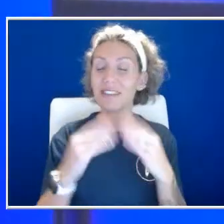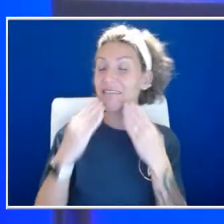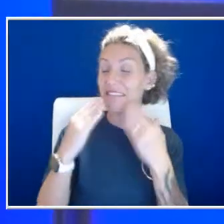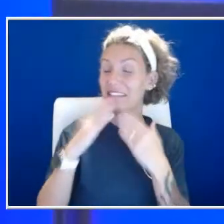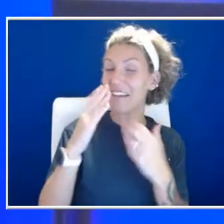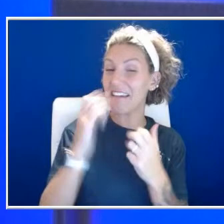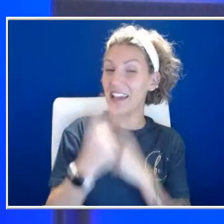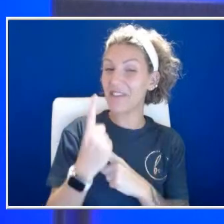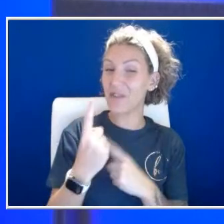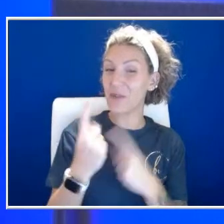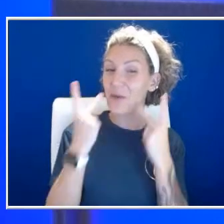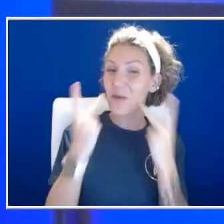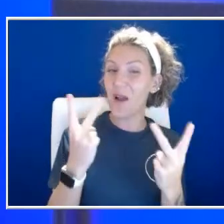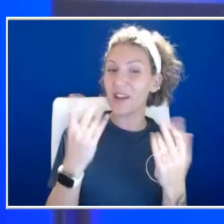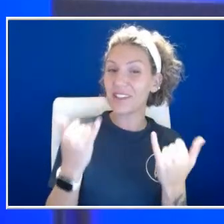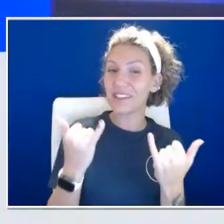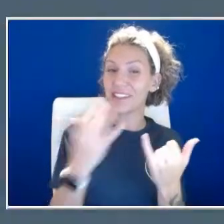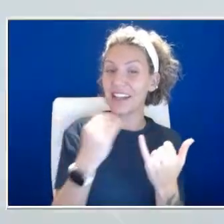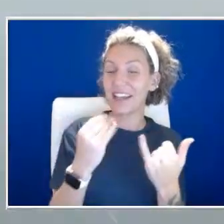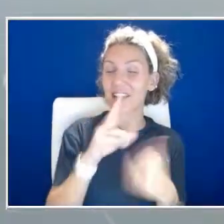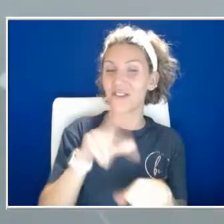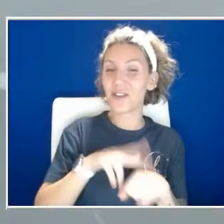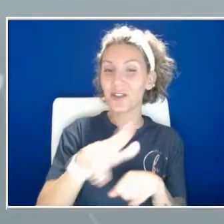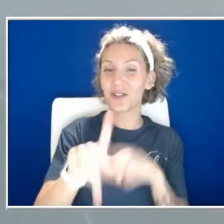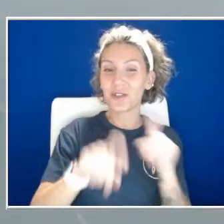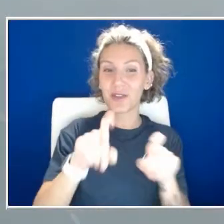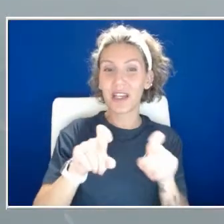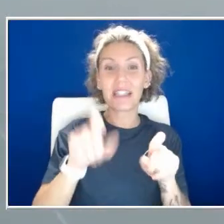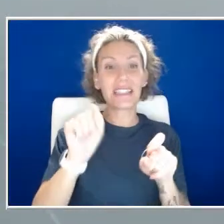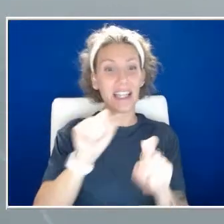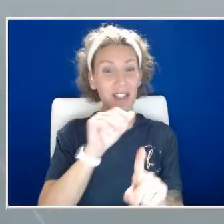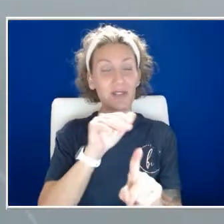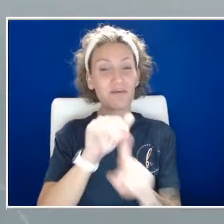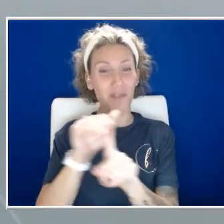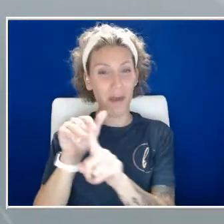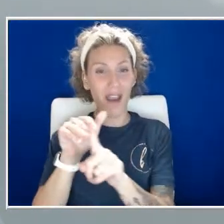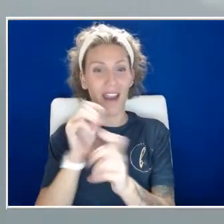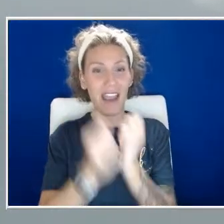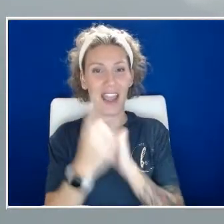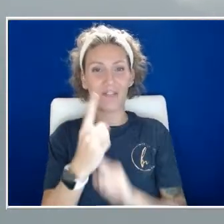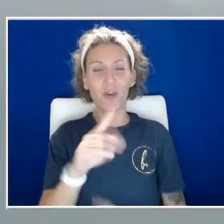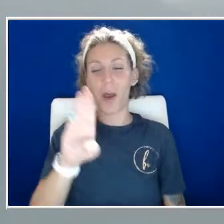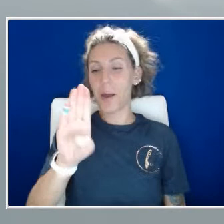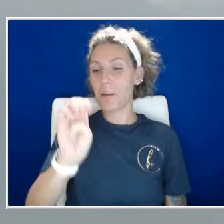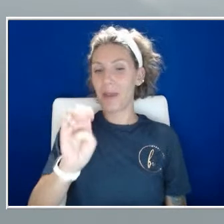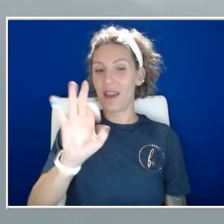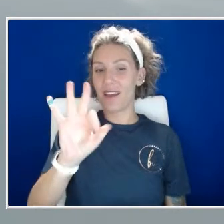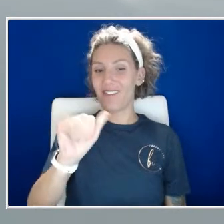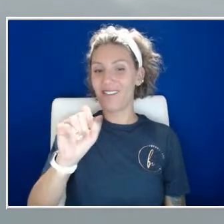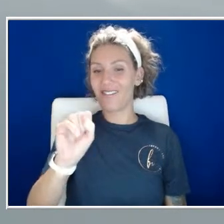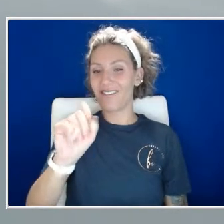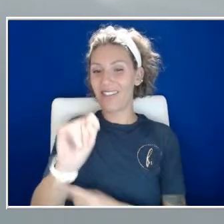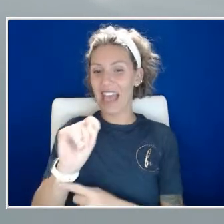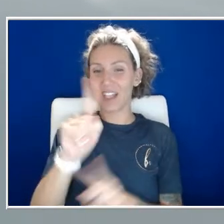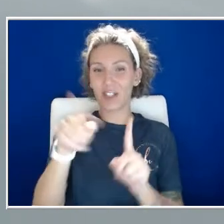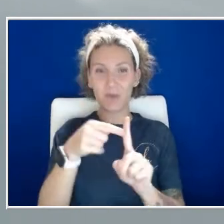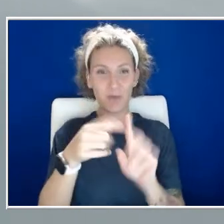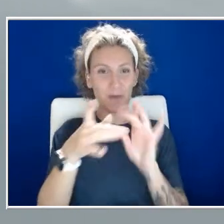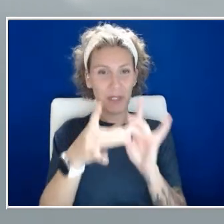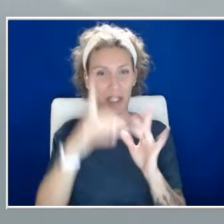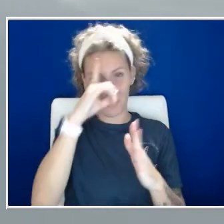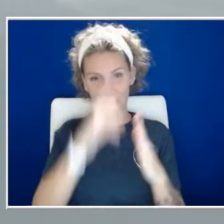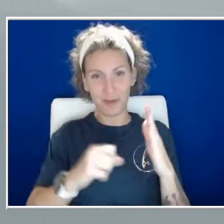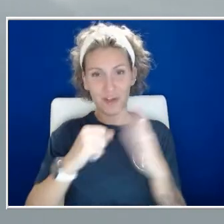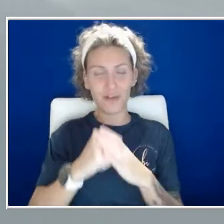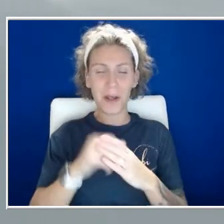today and, of course, your questions. And yes, we do want to remind everyone to be fast when it comes to stroke. Screenshot that, look